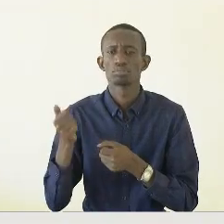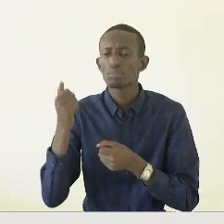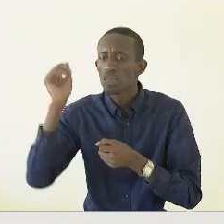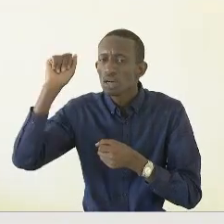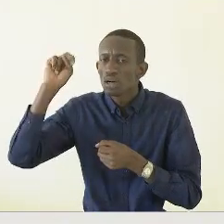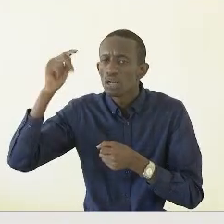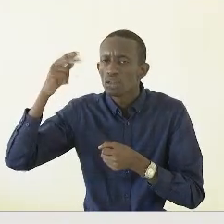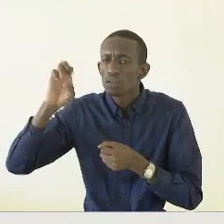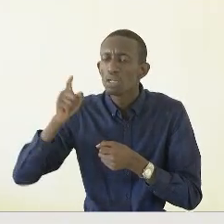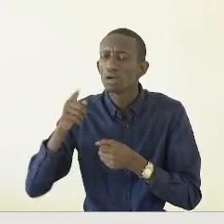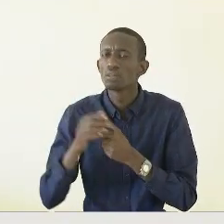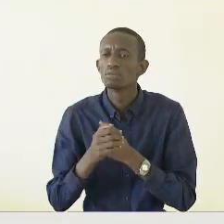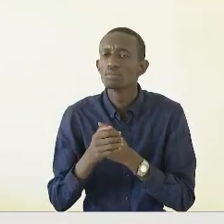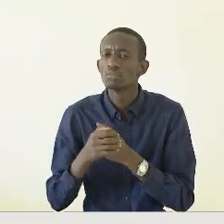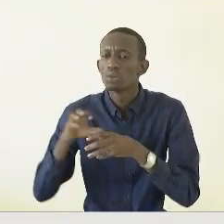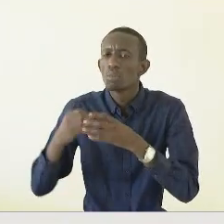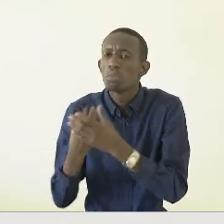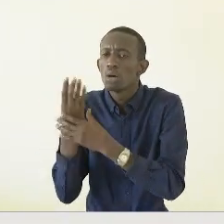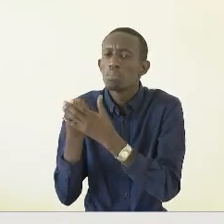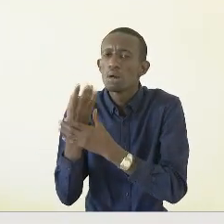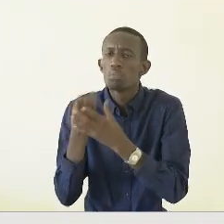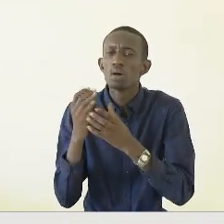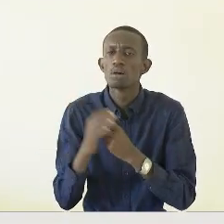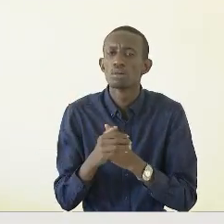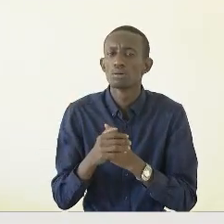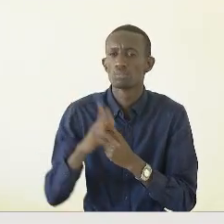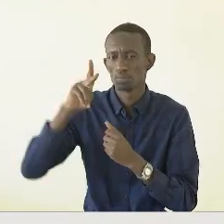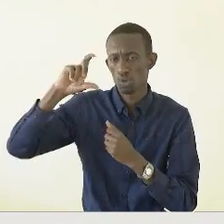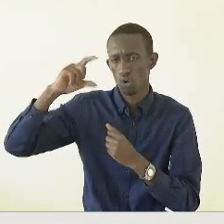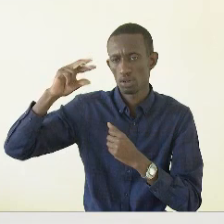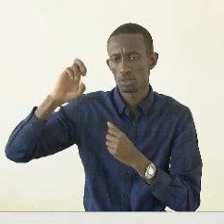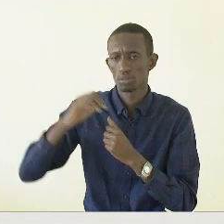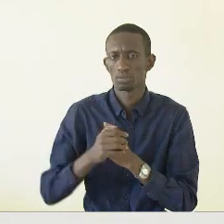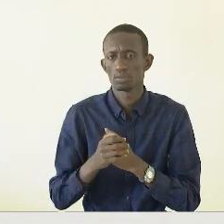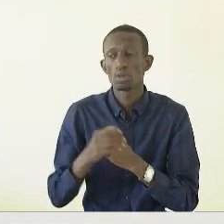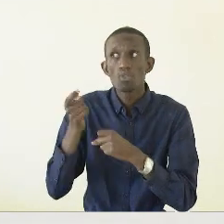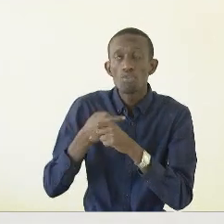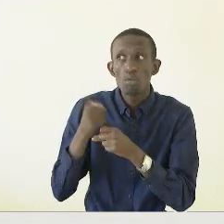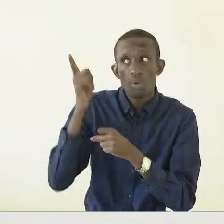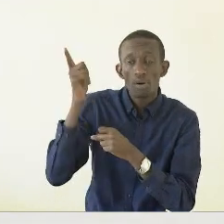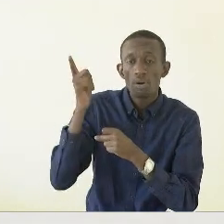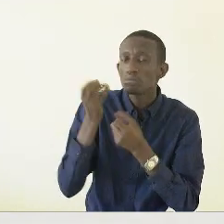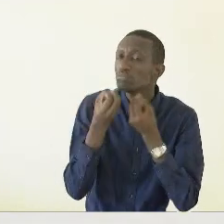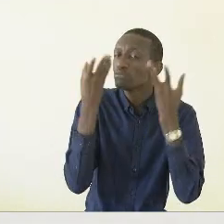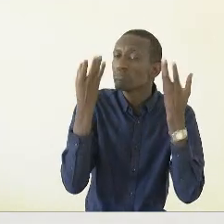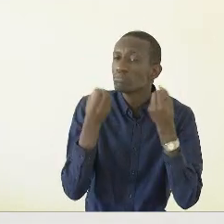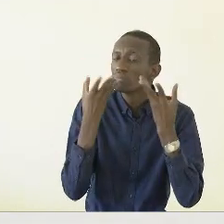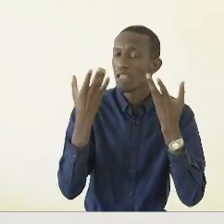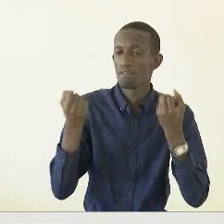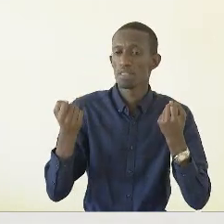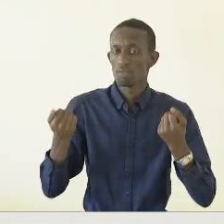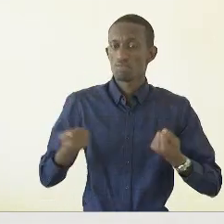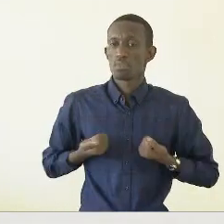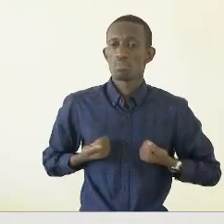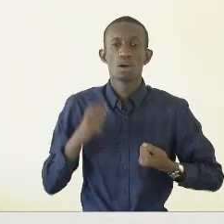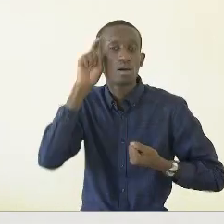which produces pollen grains. Then from there, the flower has the female part, which